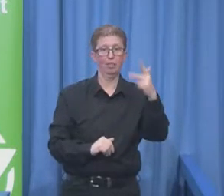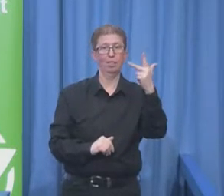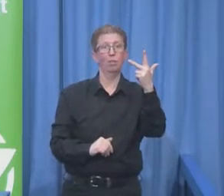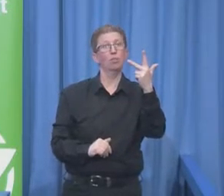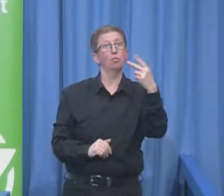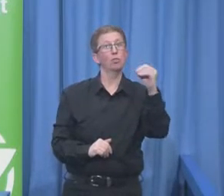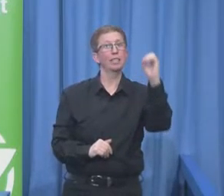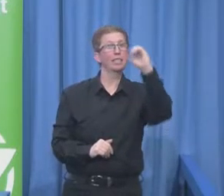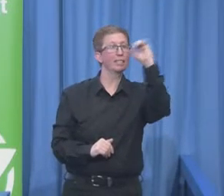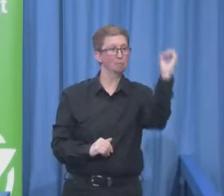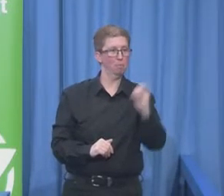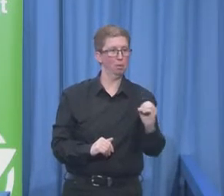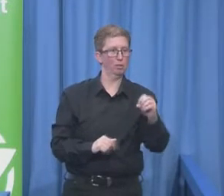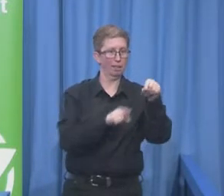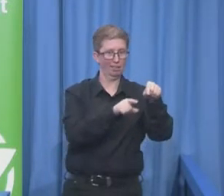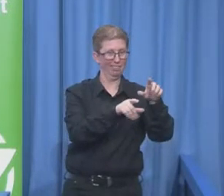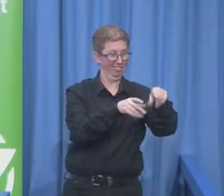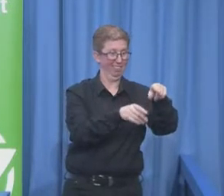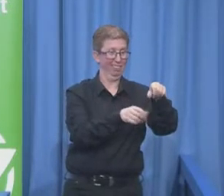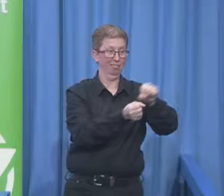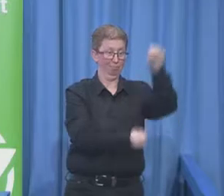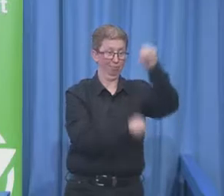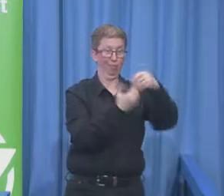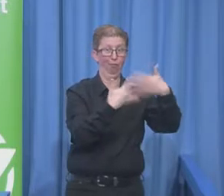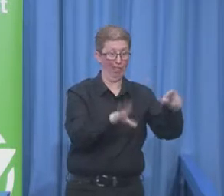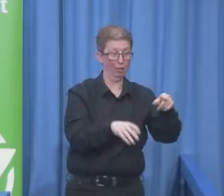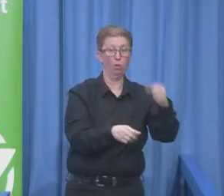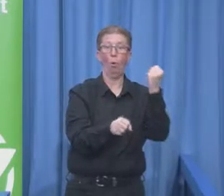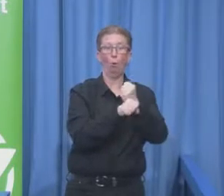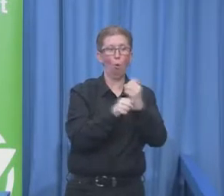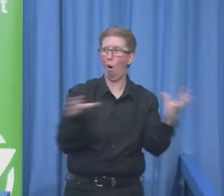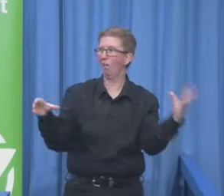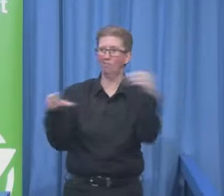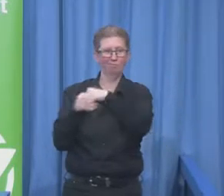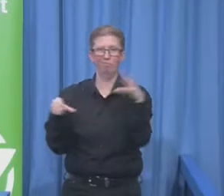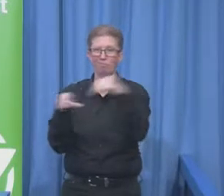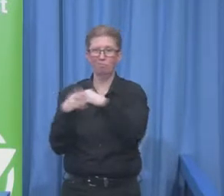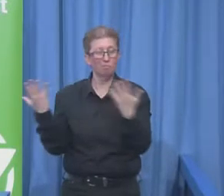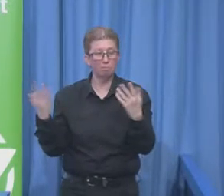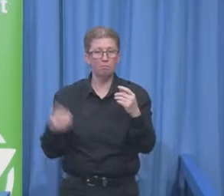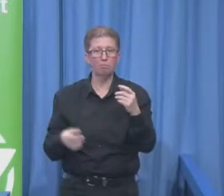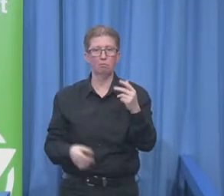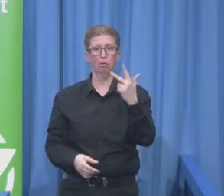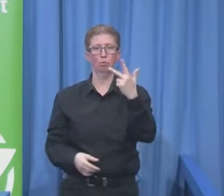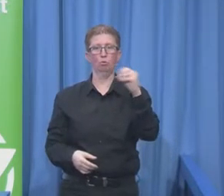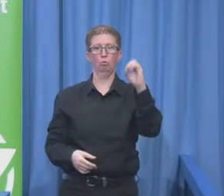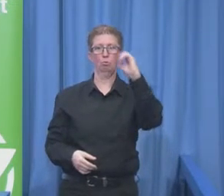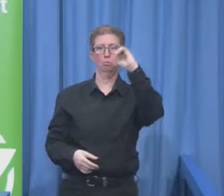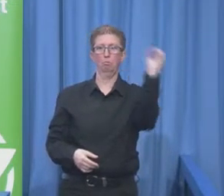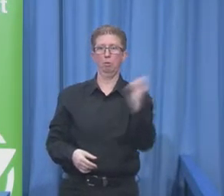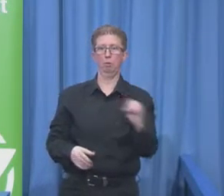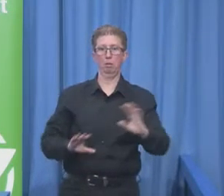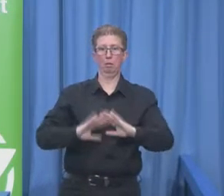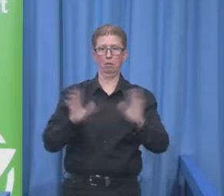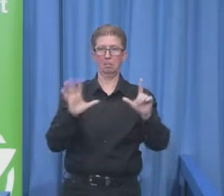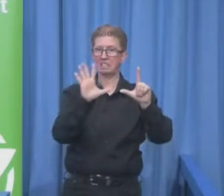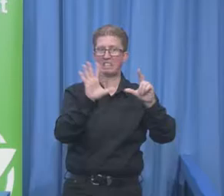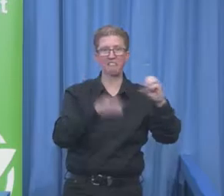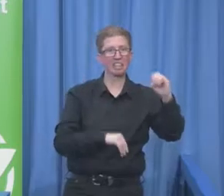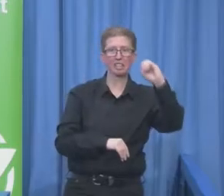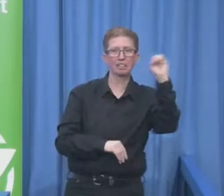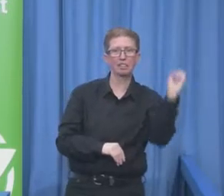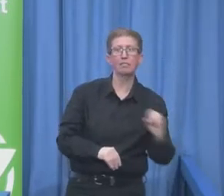sustainable for 82%. On the picture, you see one of the students that I met, Ariel. He's a very successful student.